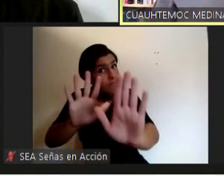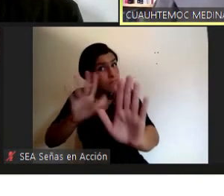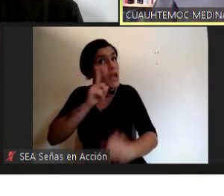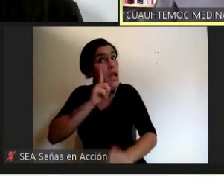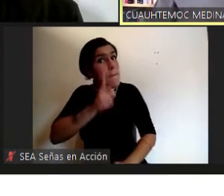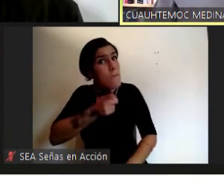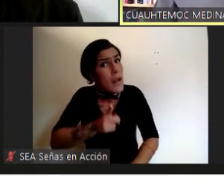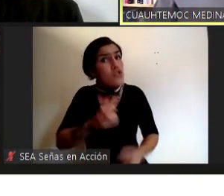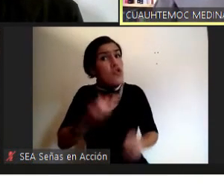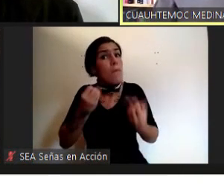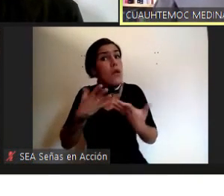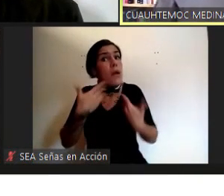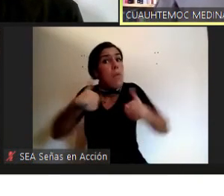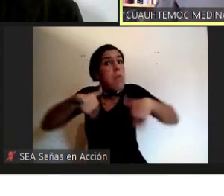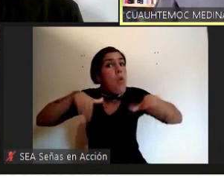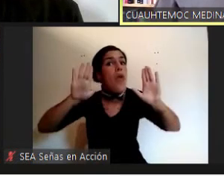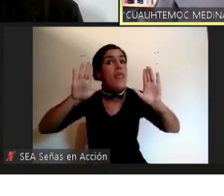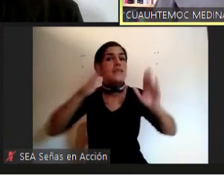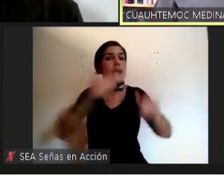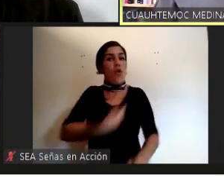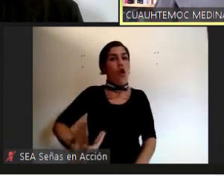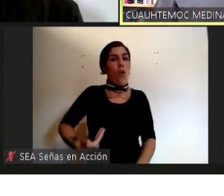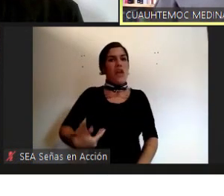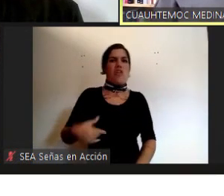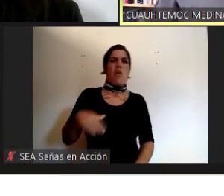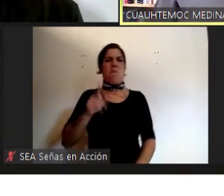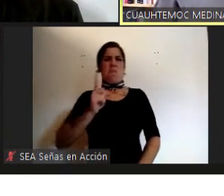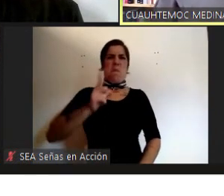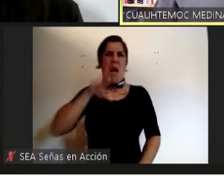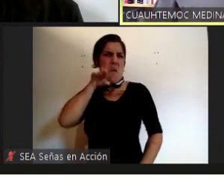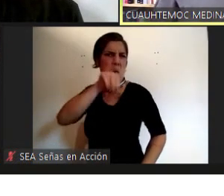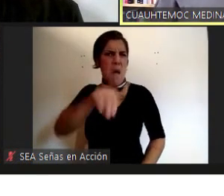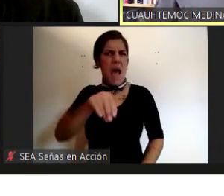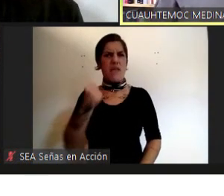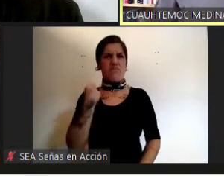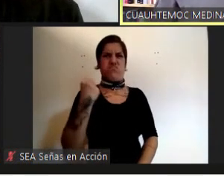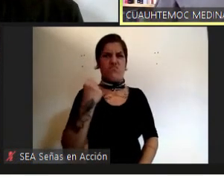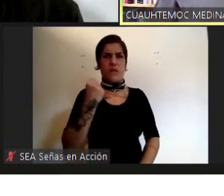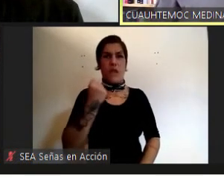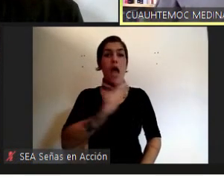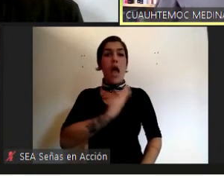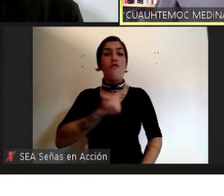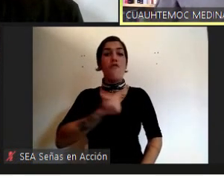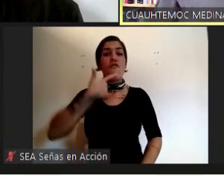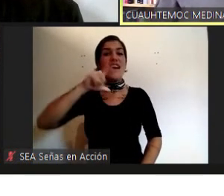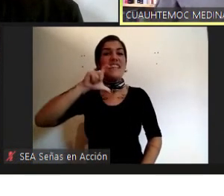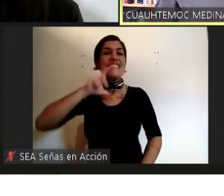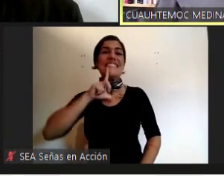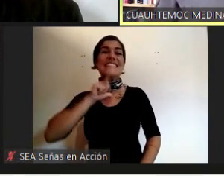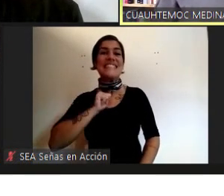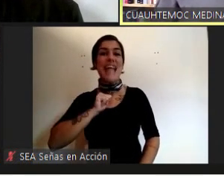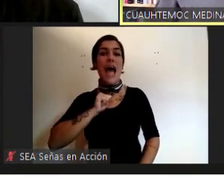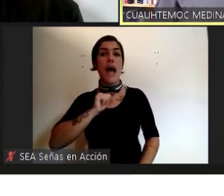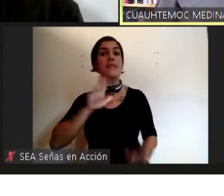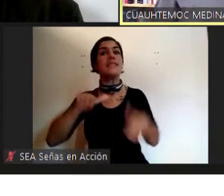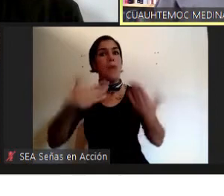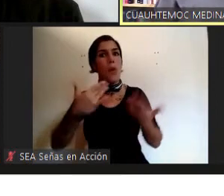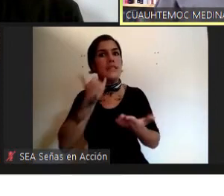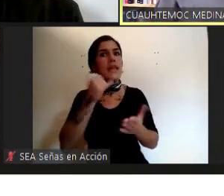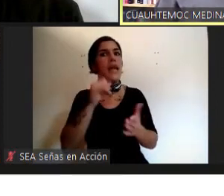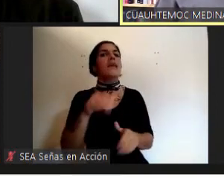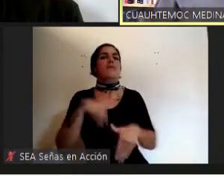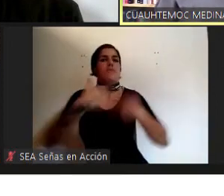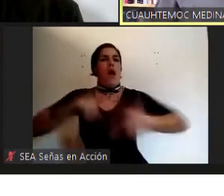on identity fantasy, that is highly masculine, the patriarchal Latin American sovereignty. So I do